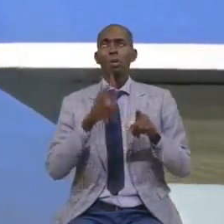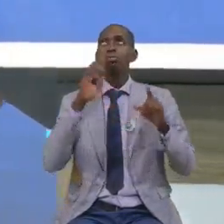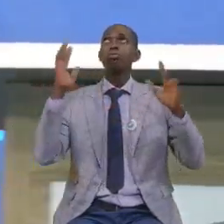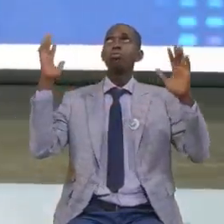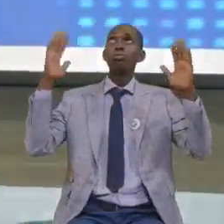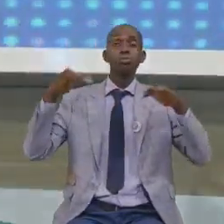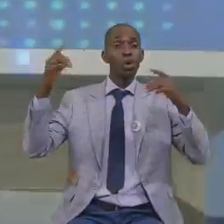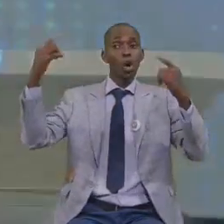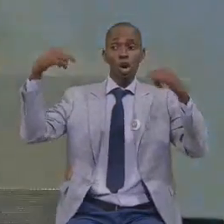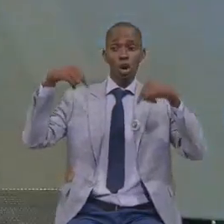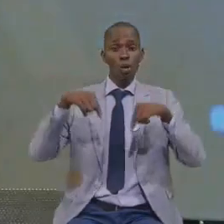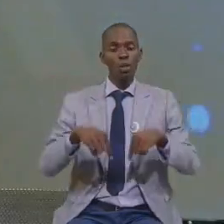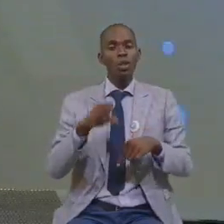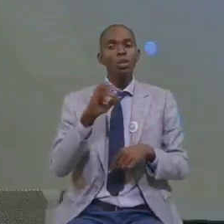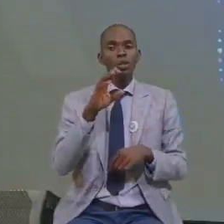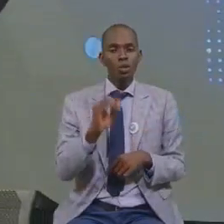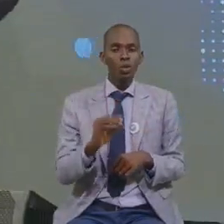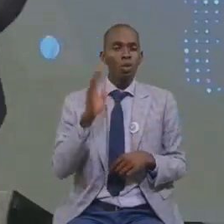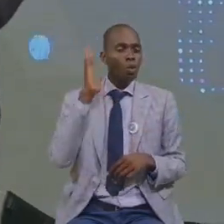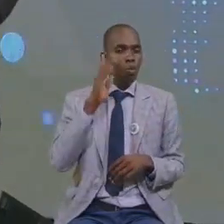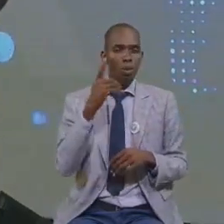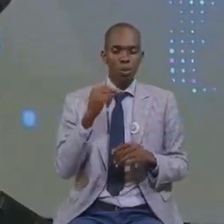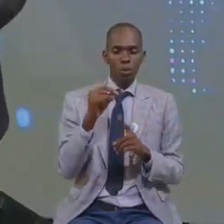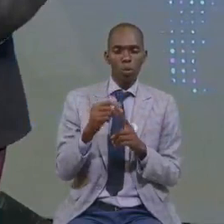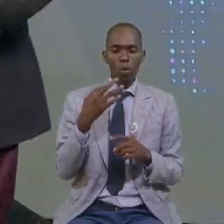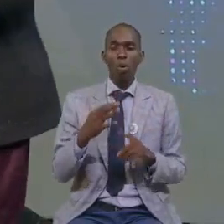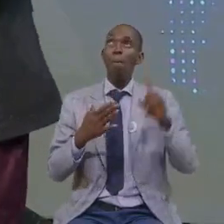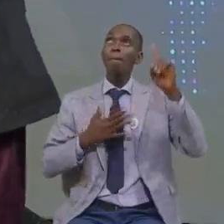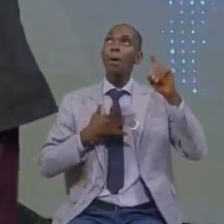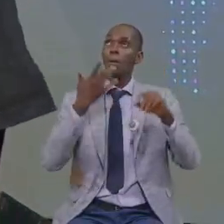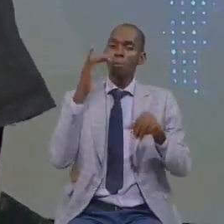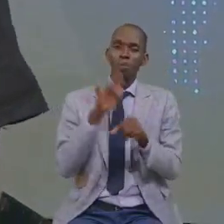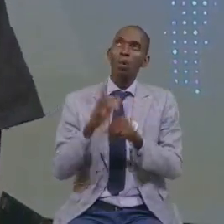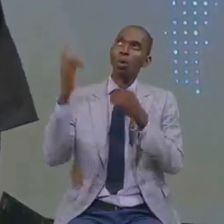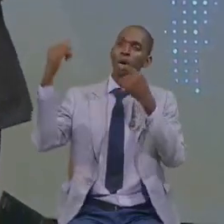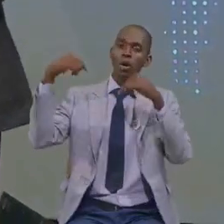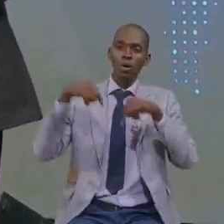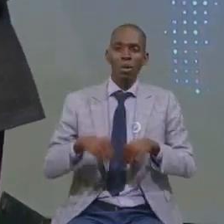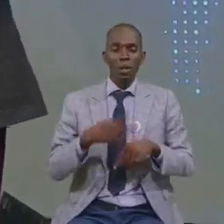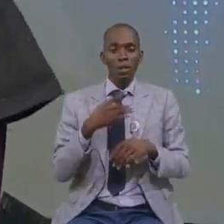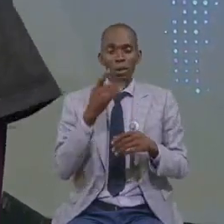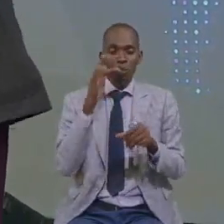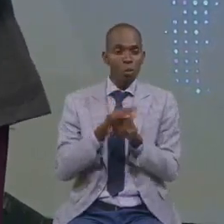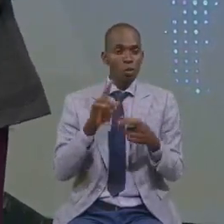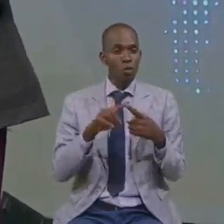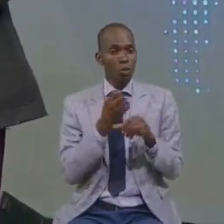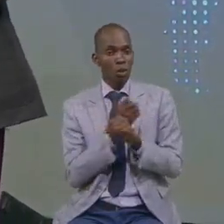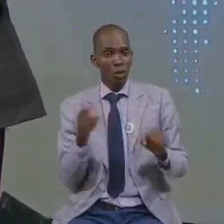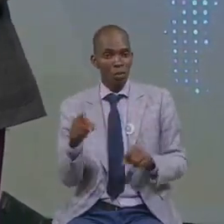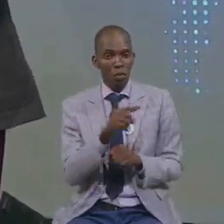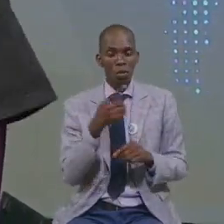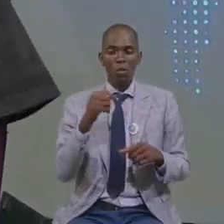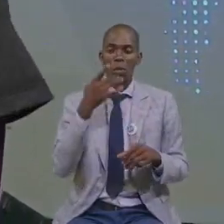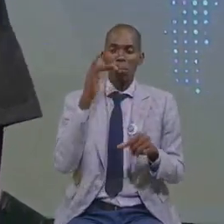so the word of my promise coming down, and the promise to save you. They promise to heal